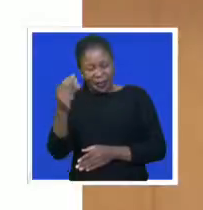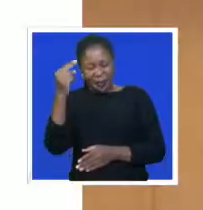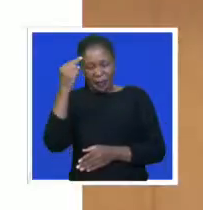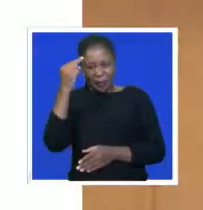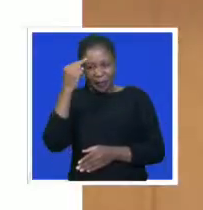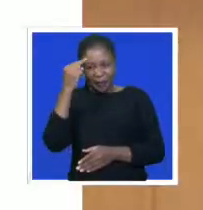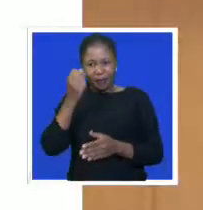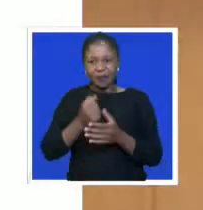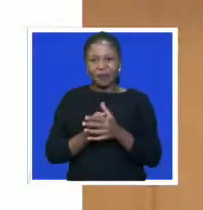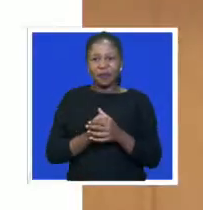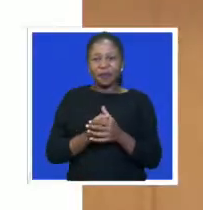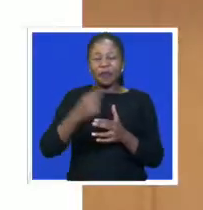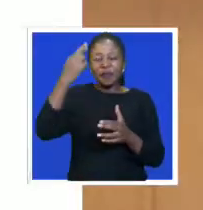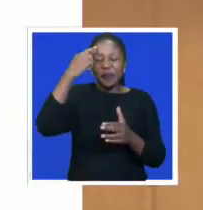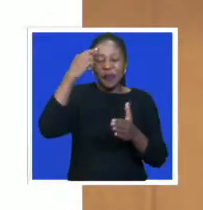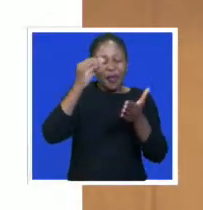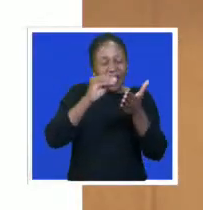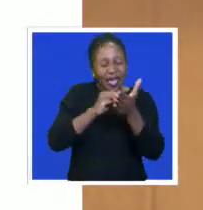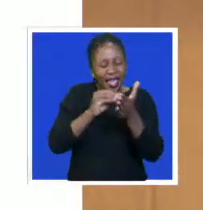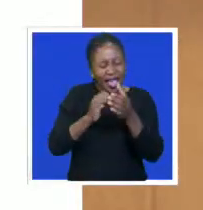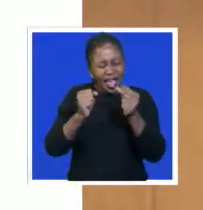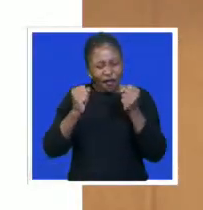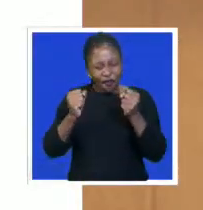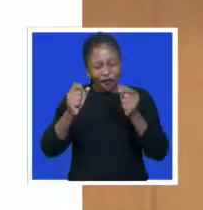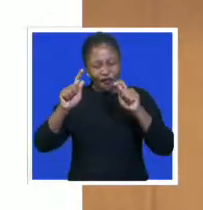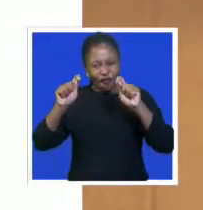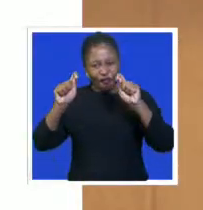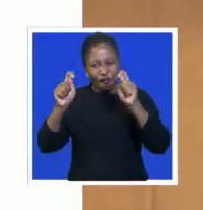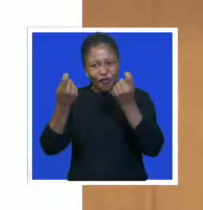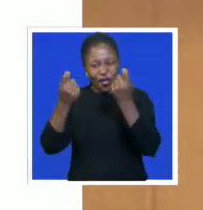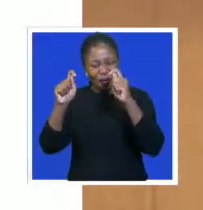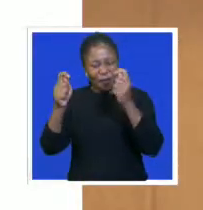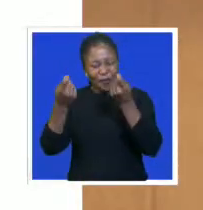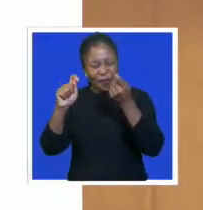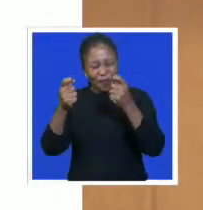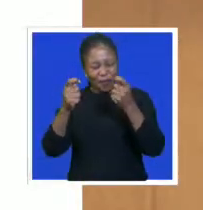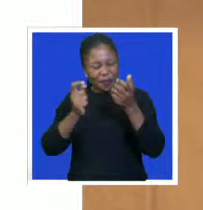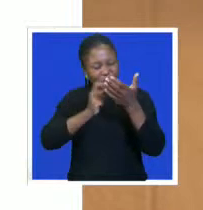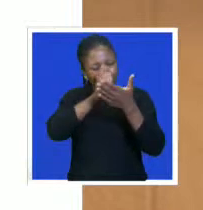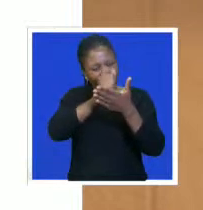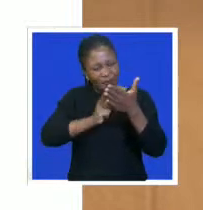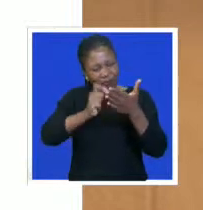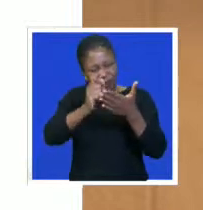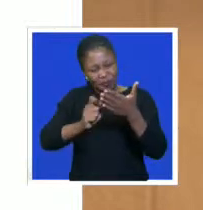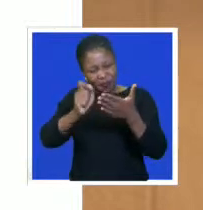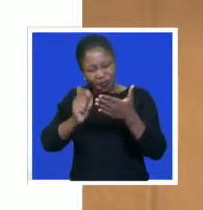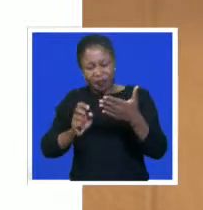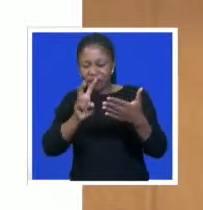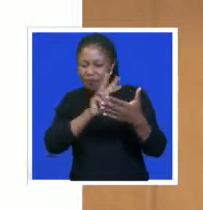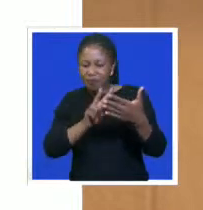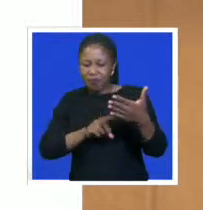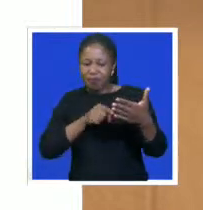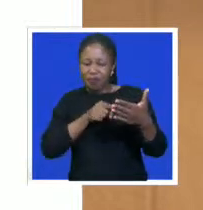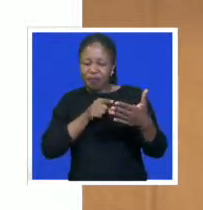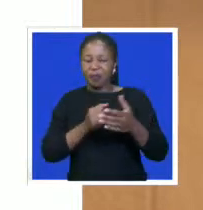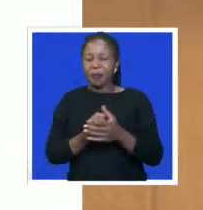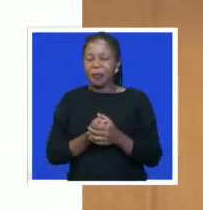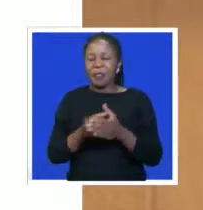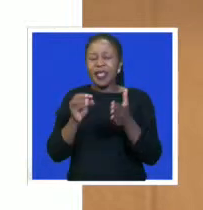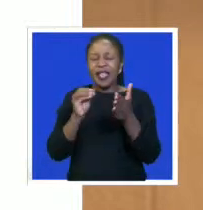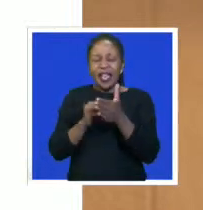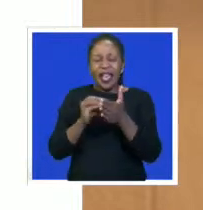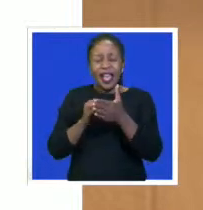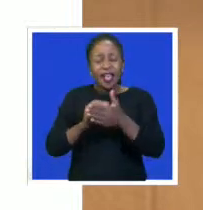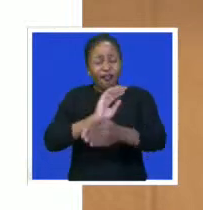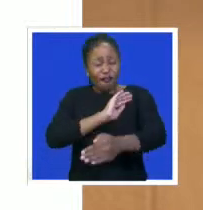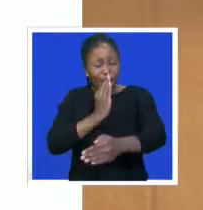verbs in a text. We saw the importance actually of using powerful verbs, like I've said. We also saw